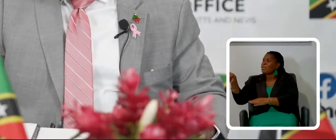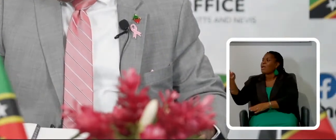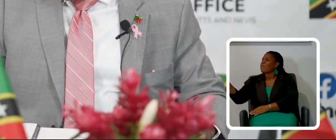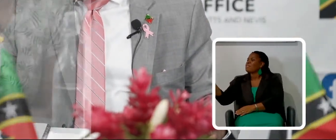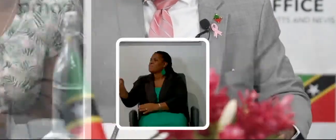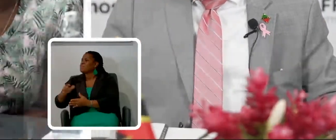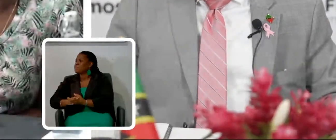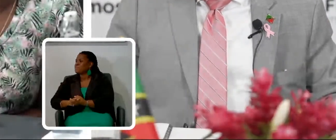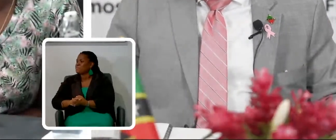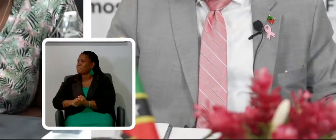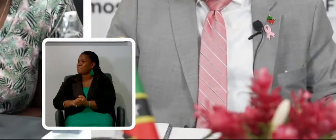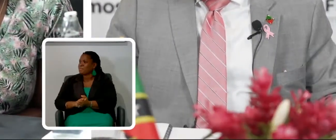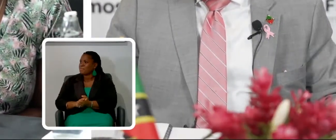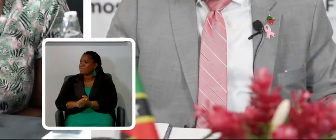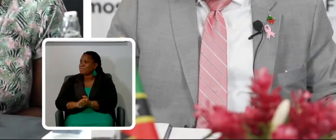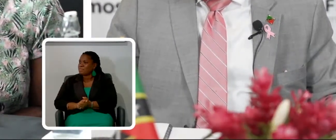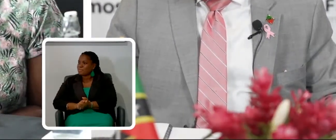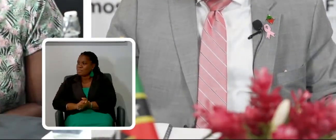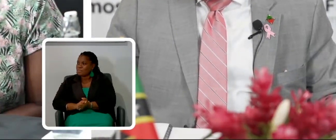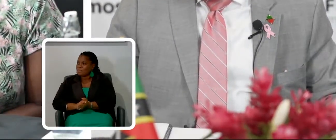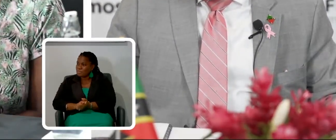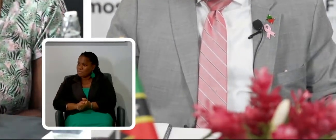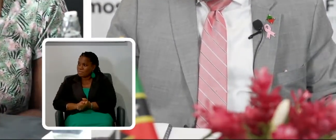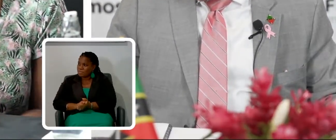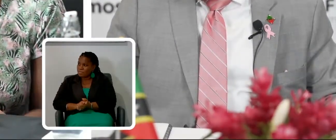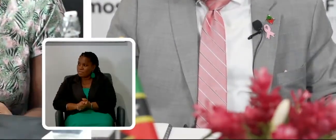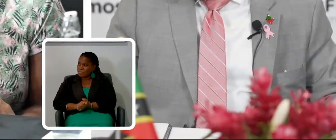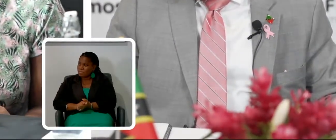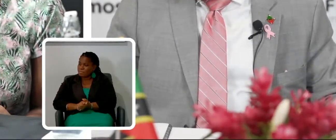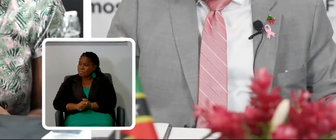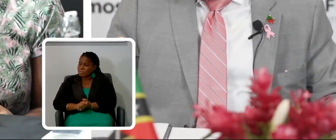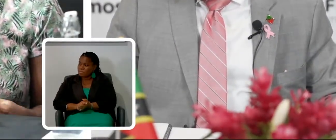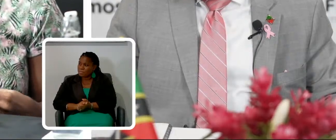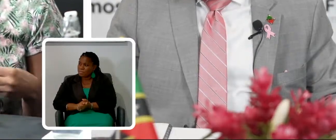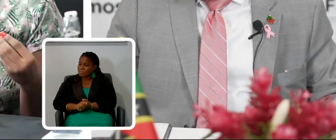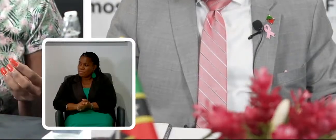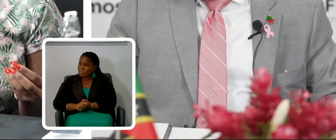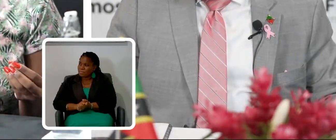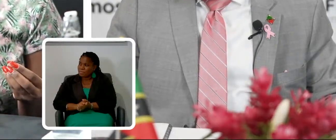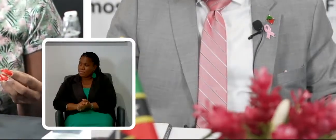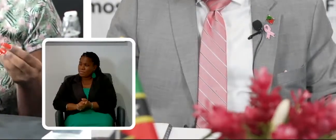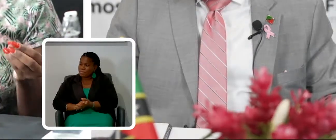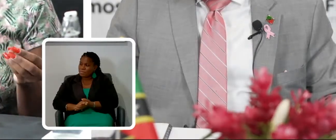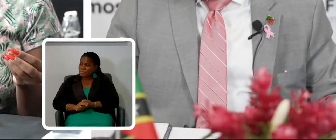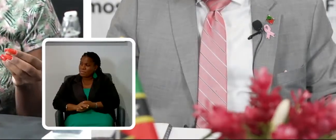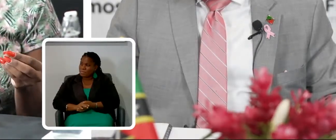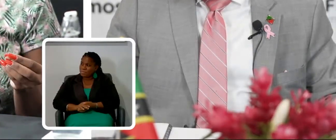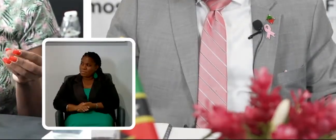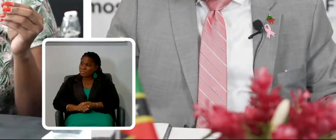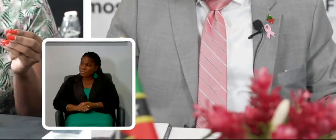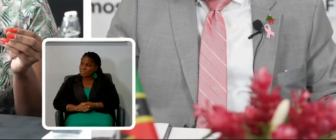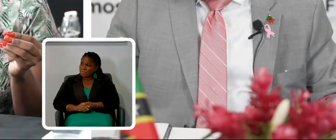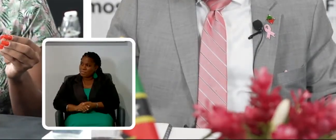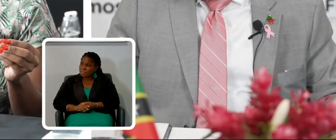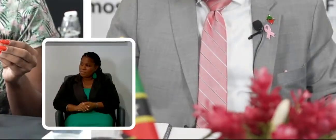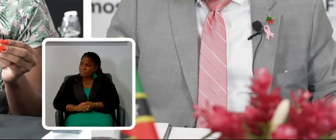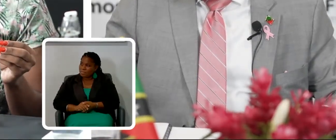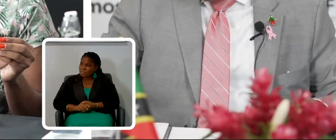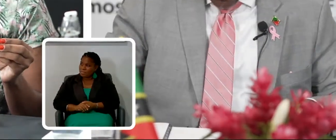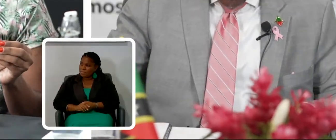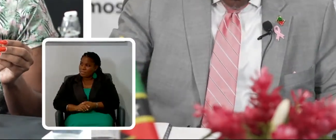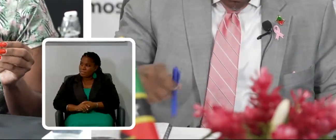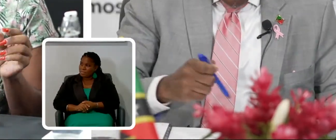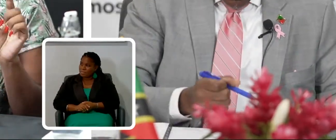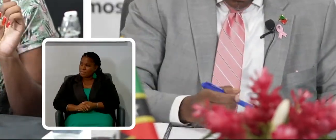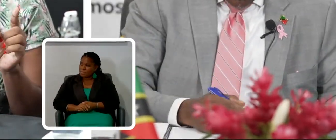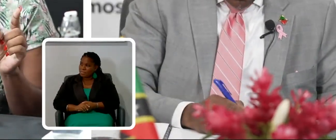about that. What approach will the Ministry of Health be taking as it relates to the issue with antibiotics? Because